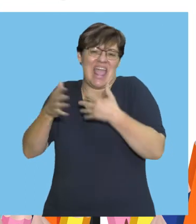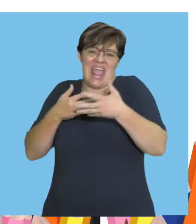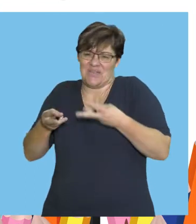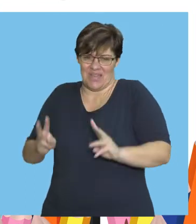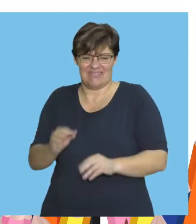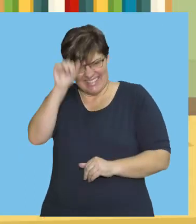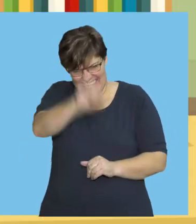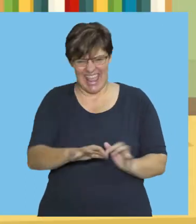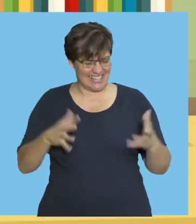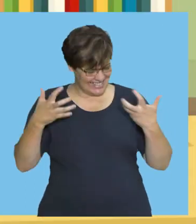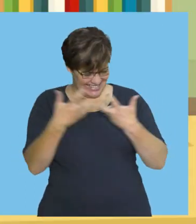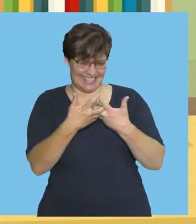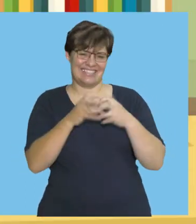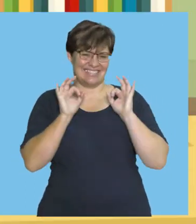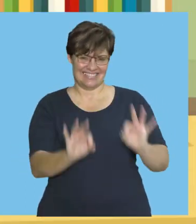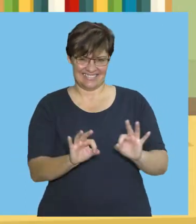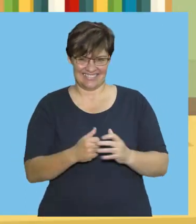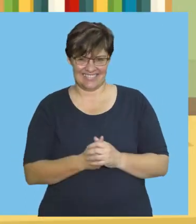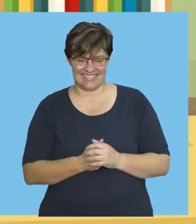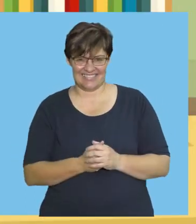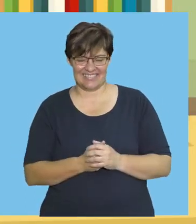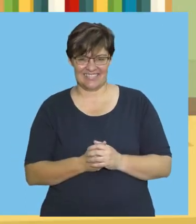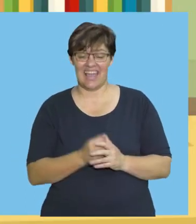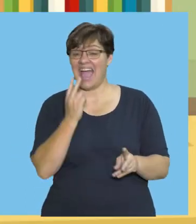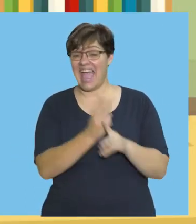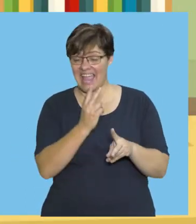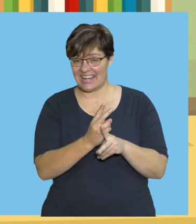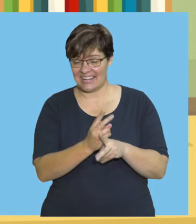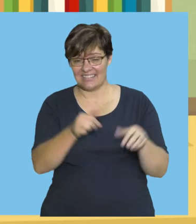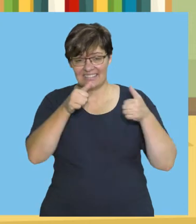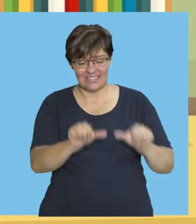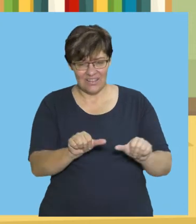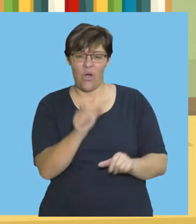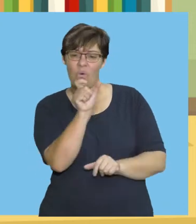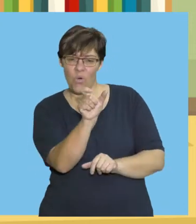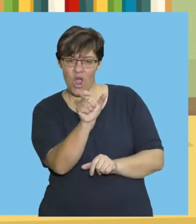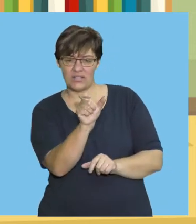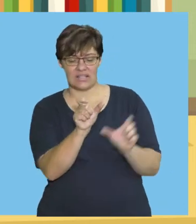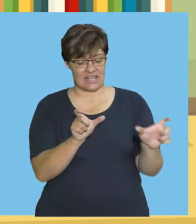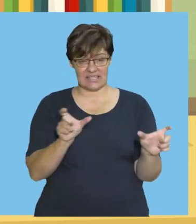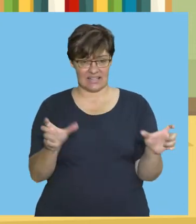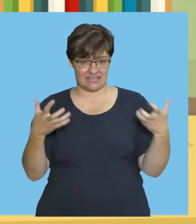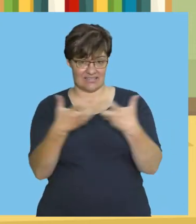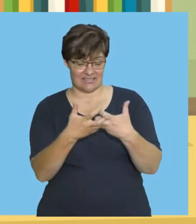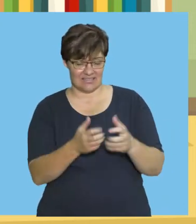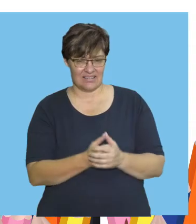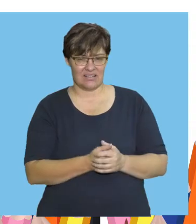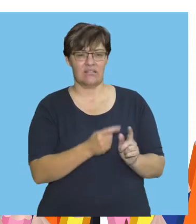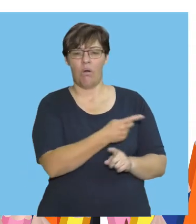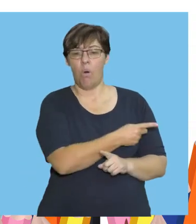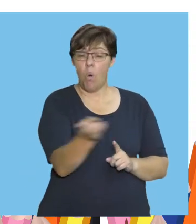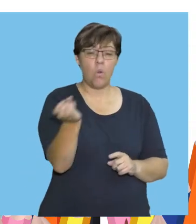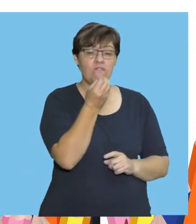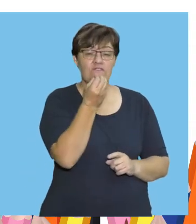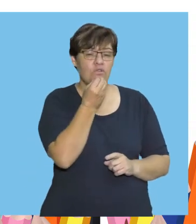anyway. Yes, that makes sense. Listen again and decide which word to use here. All